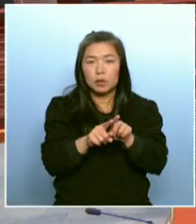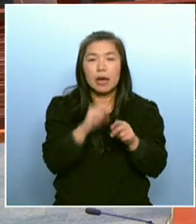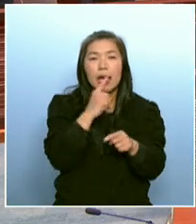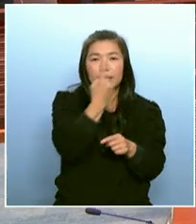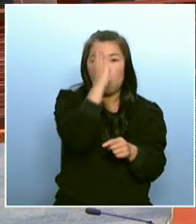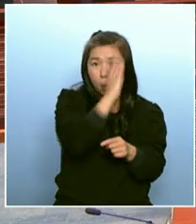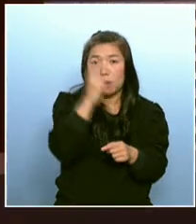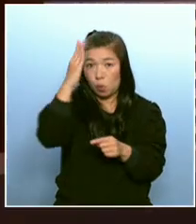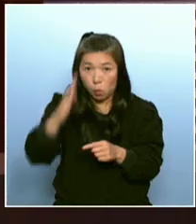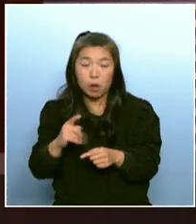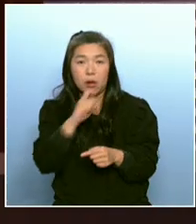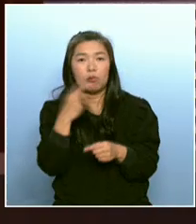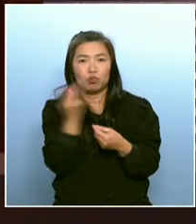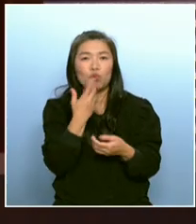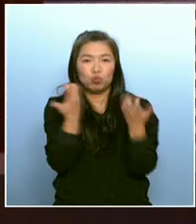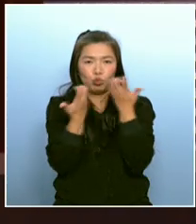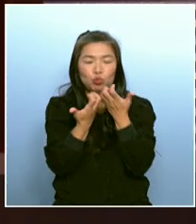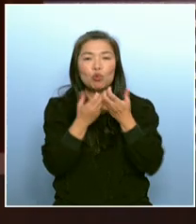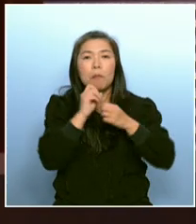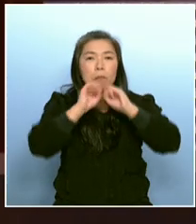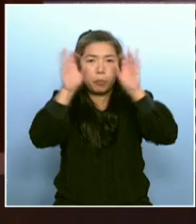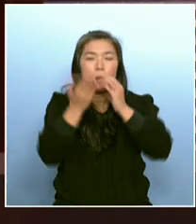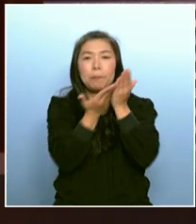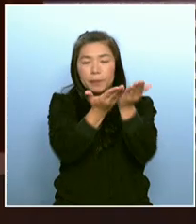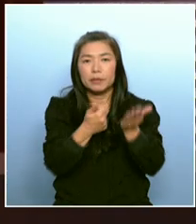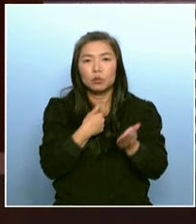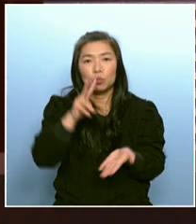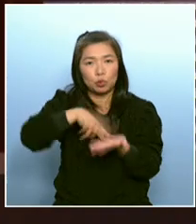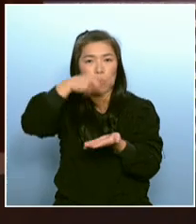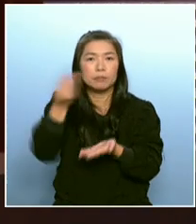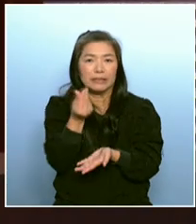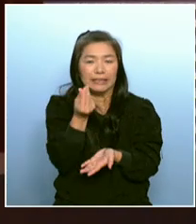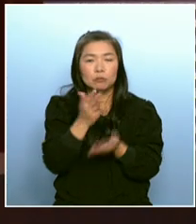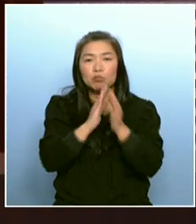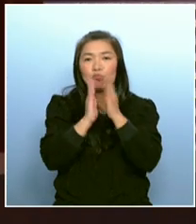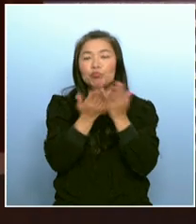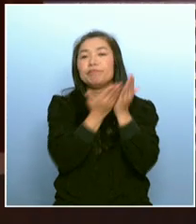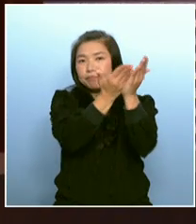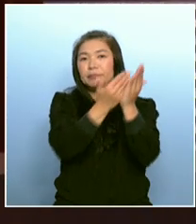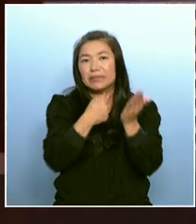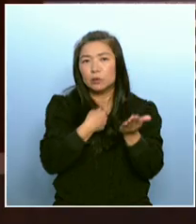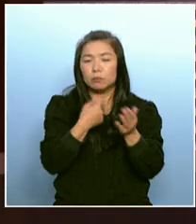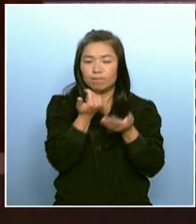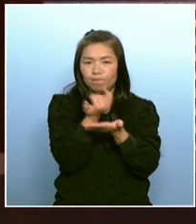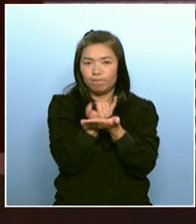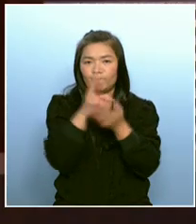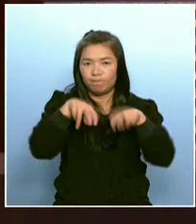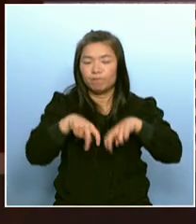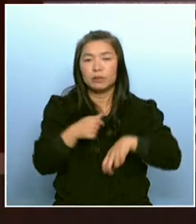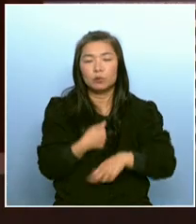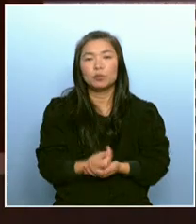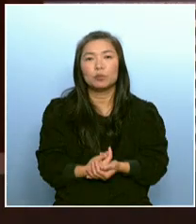service volume. They have to regularly, in each quarter or in each year, provide financial statement as well